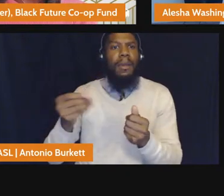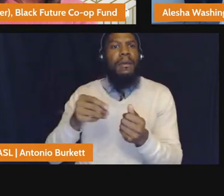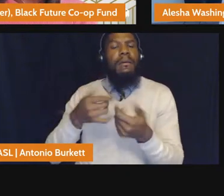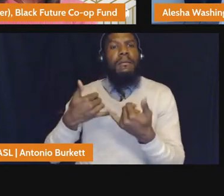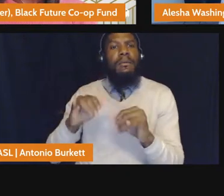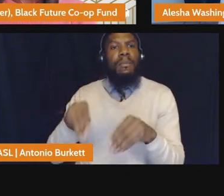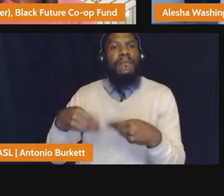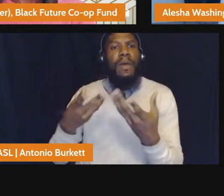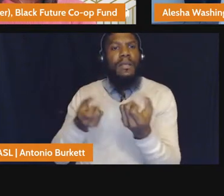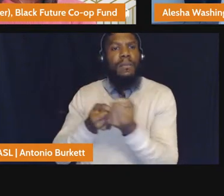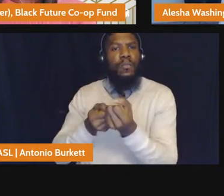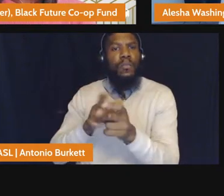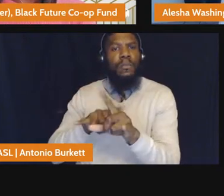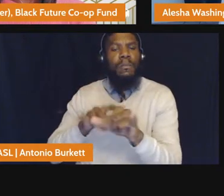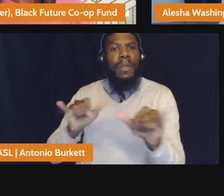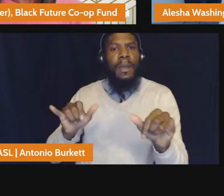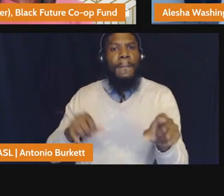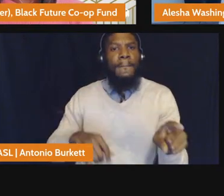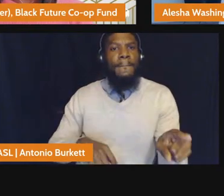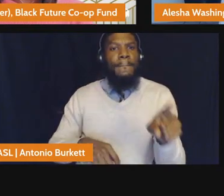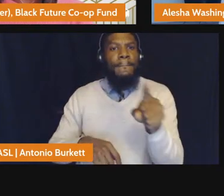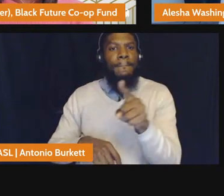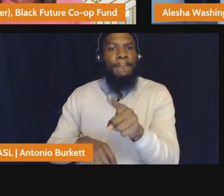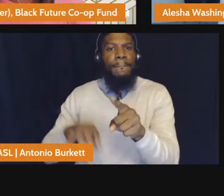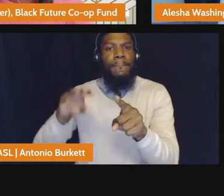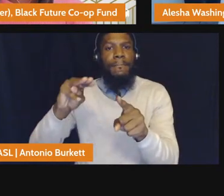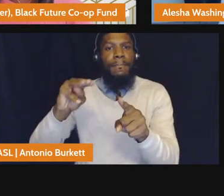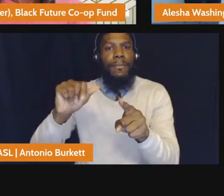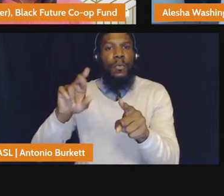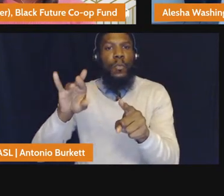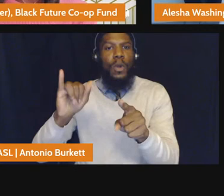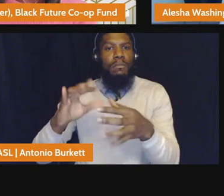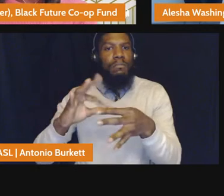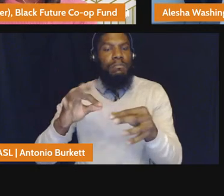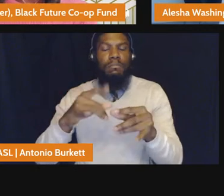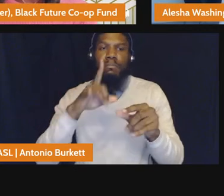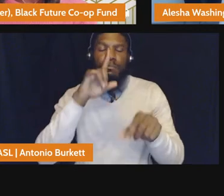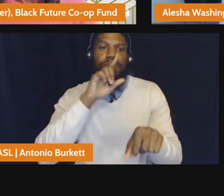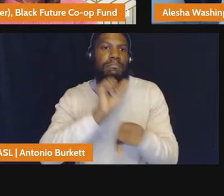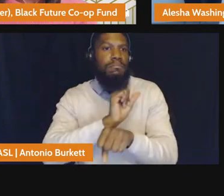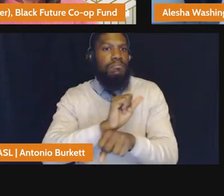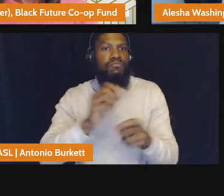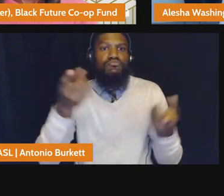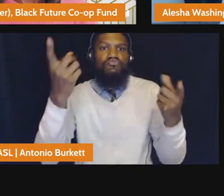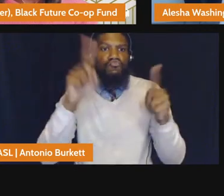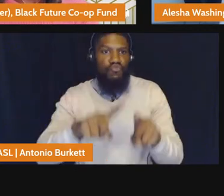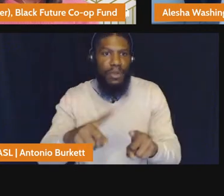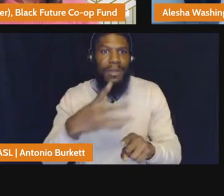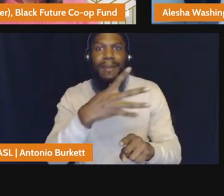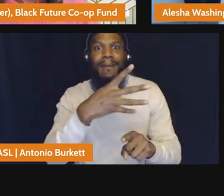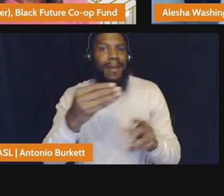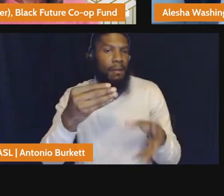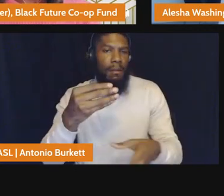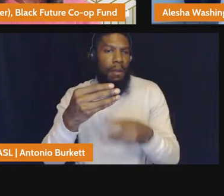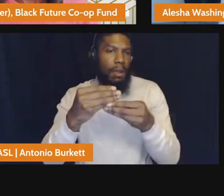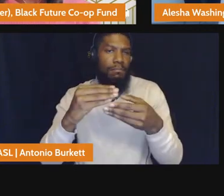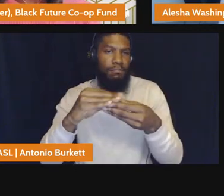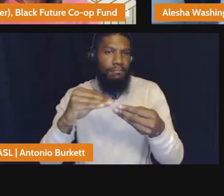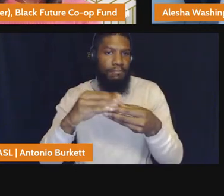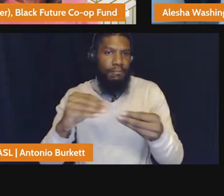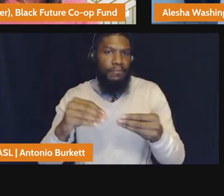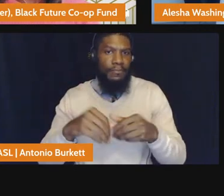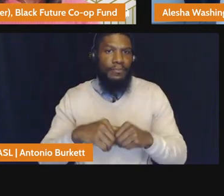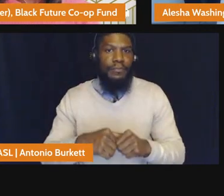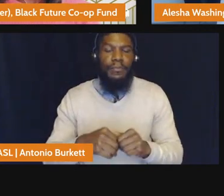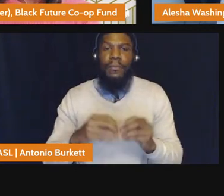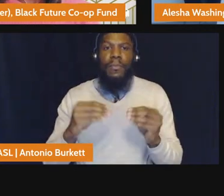Absolutely, absolutely. And I would like to just piggyback on that, not only agreeing, but also saying that it's sort of